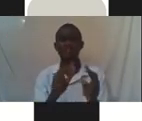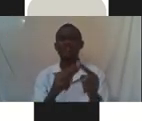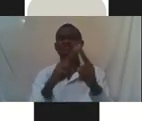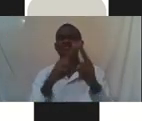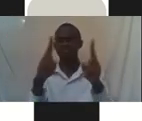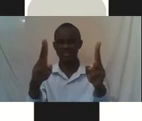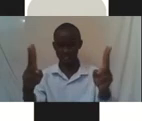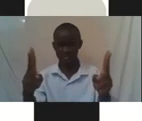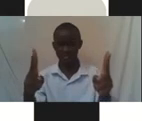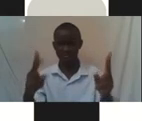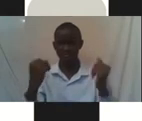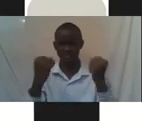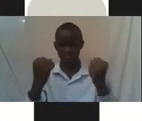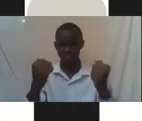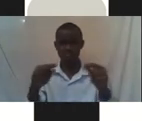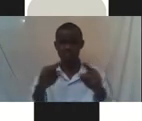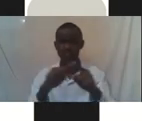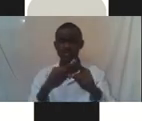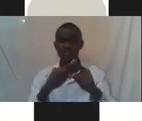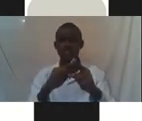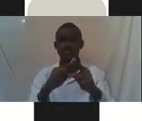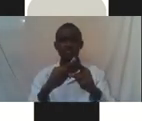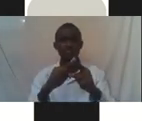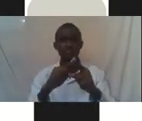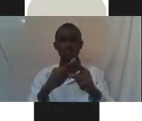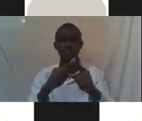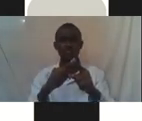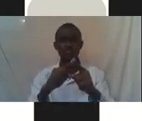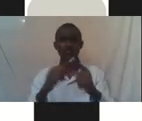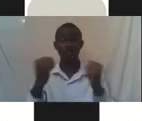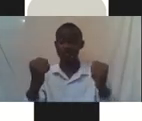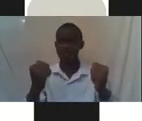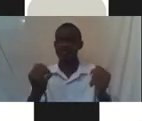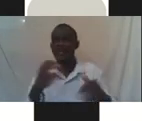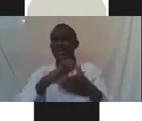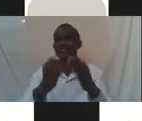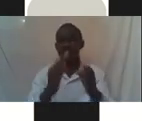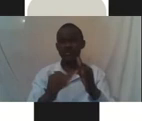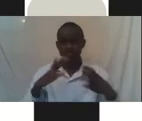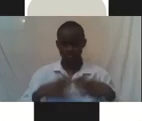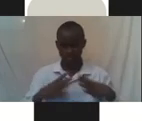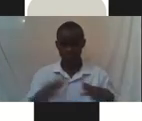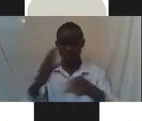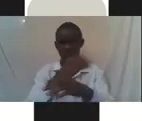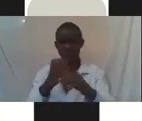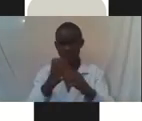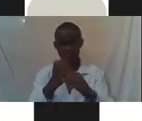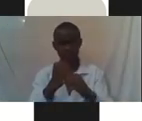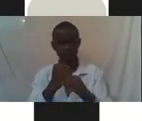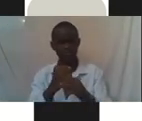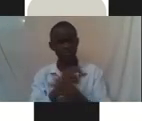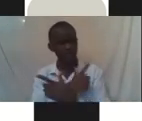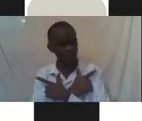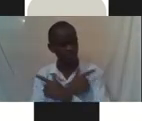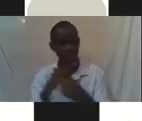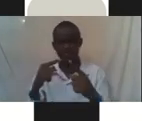firm, bold, and say, much as people may hold dearly to their constituencies,